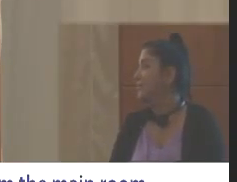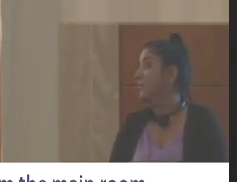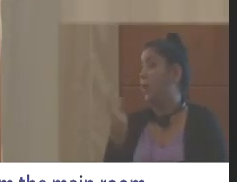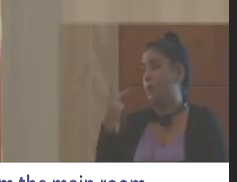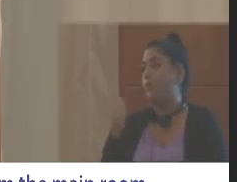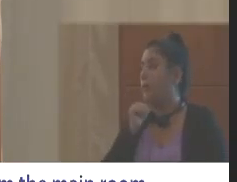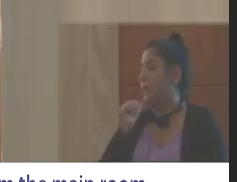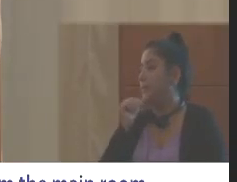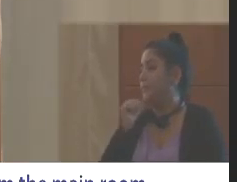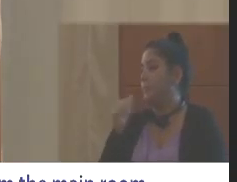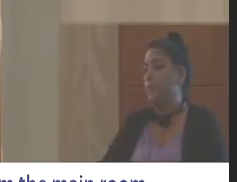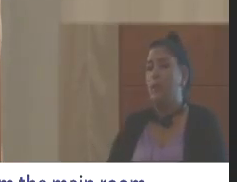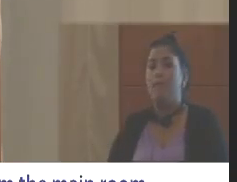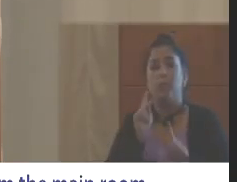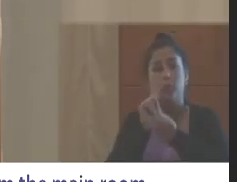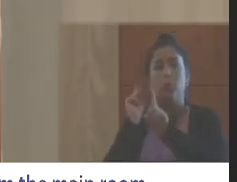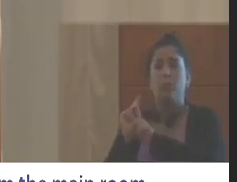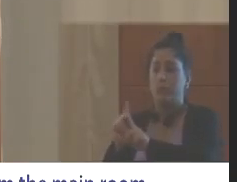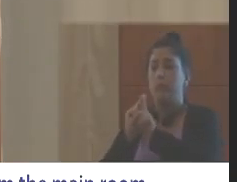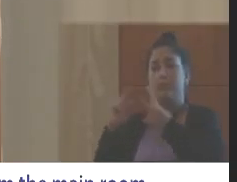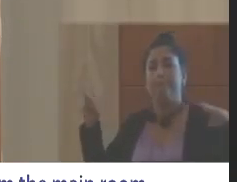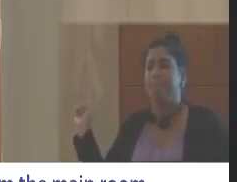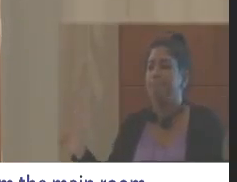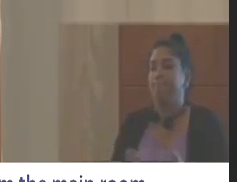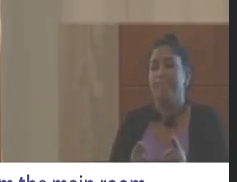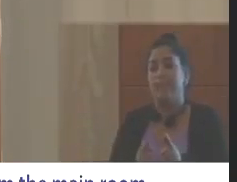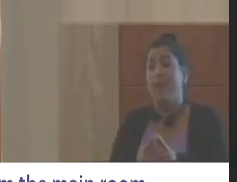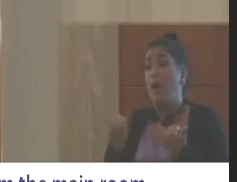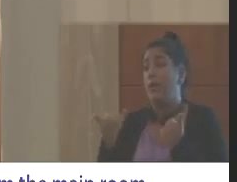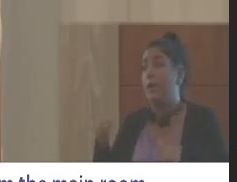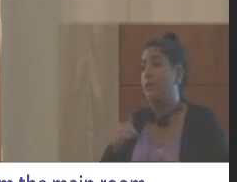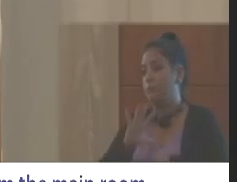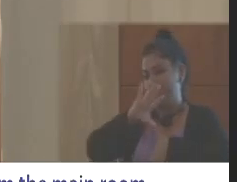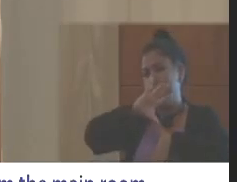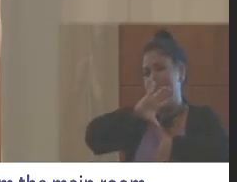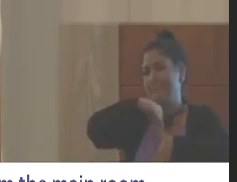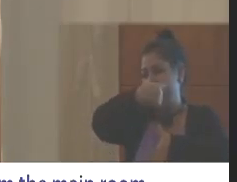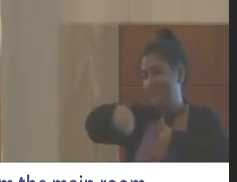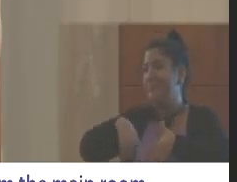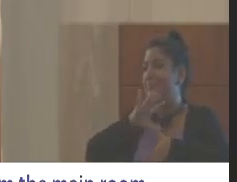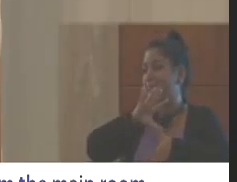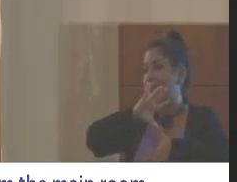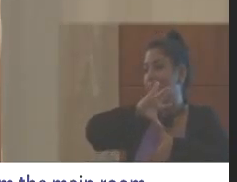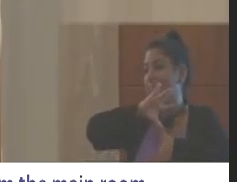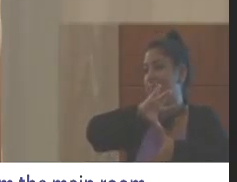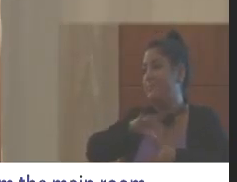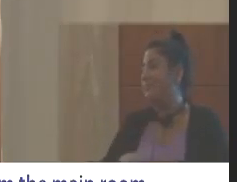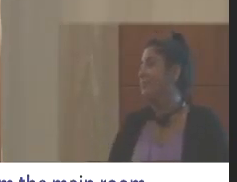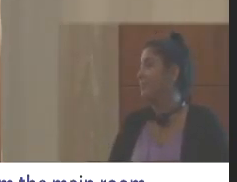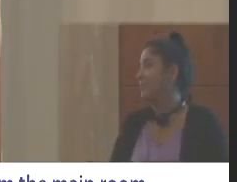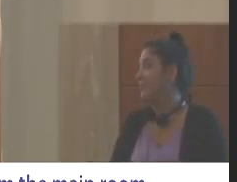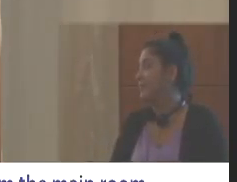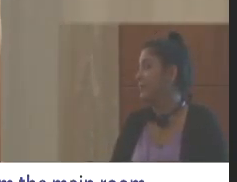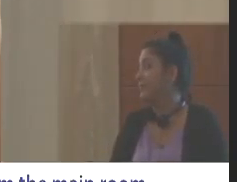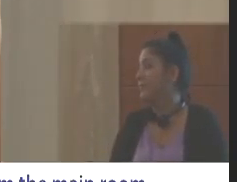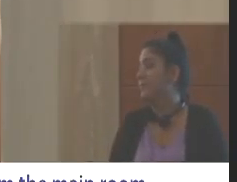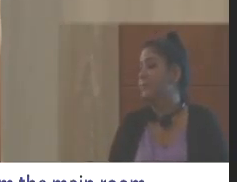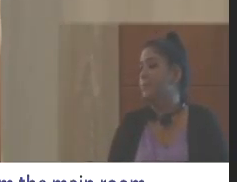two presentations about specific cases, recent specific cases in the region that have brought about